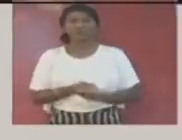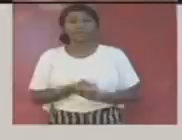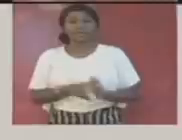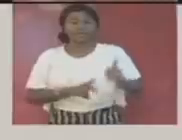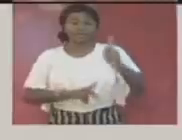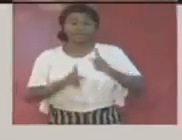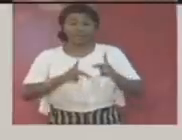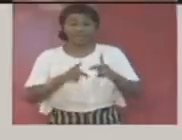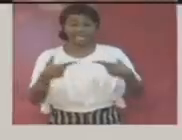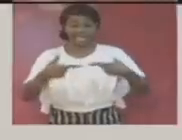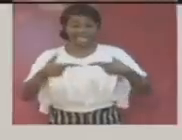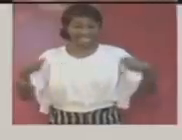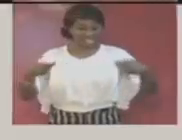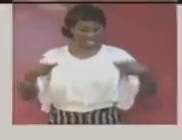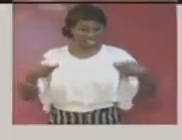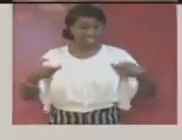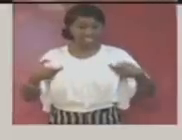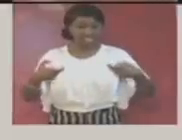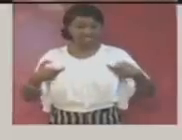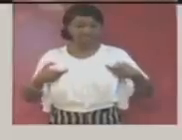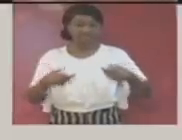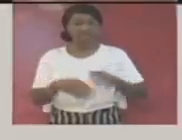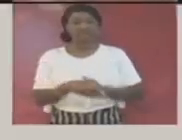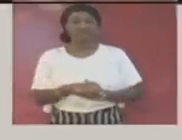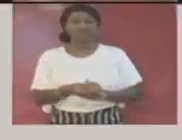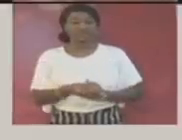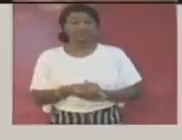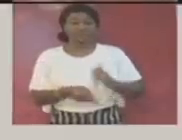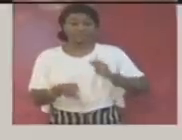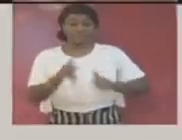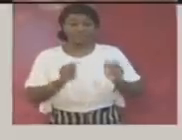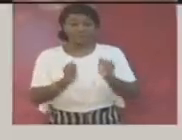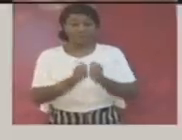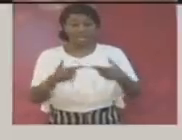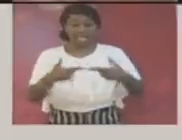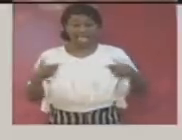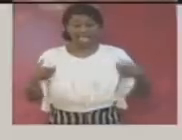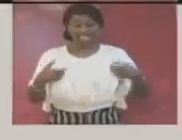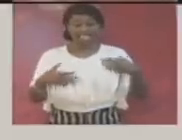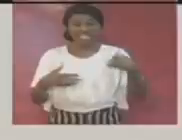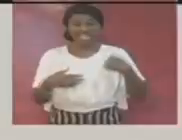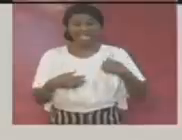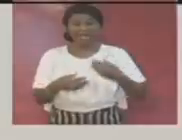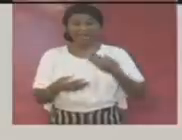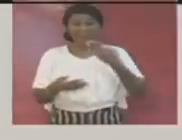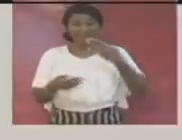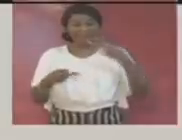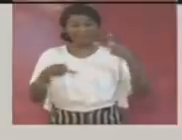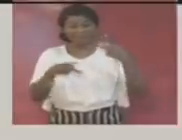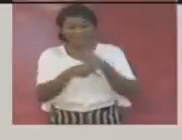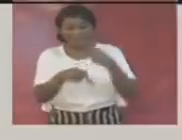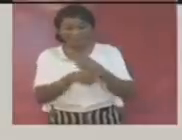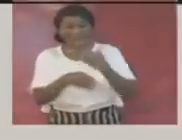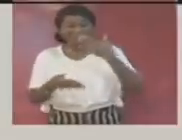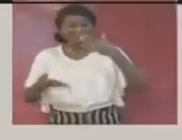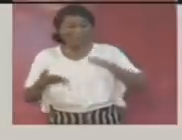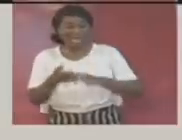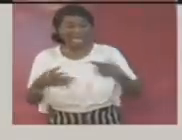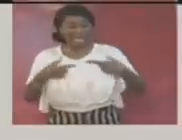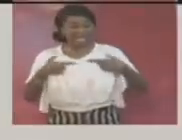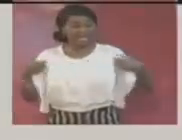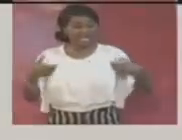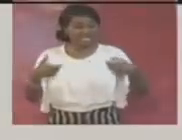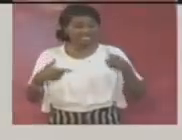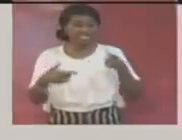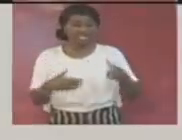with allergies. That those persons with allergies, people with a history of severe allergic reactions to any component of this